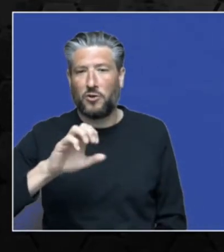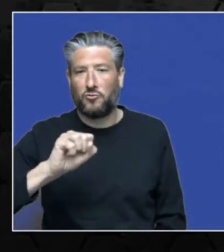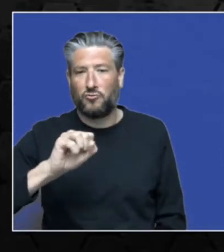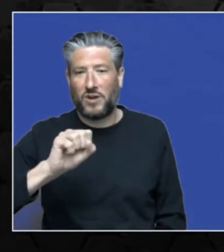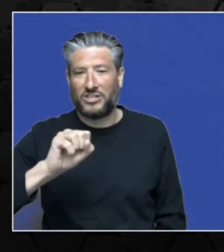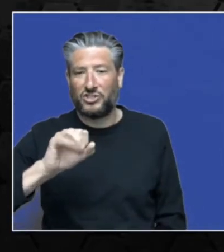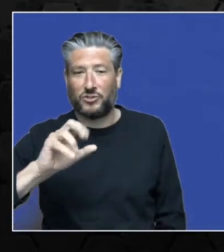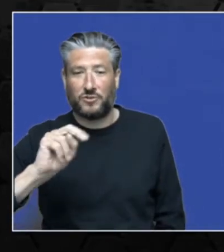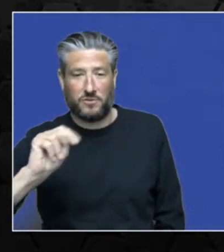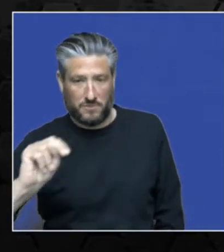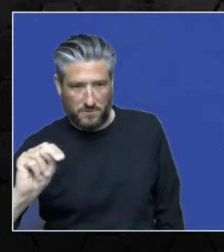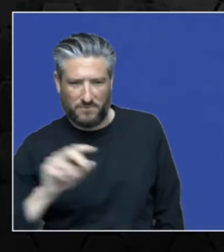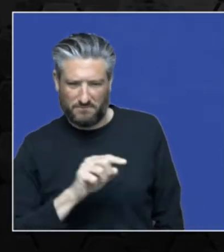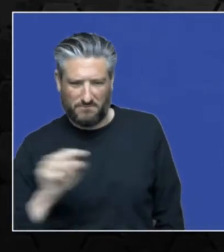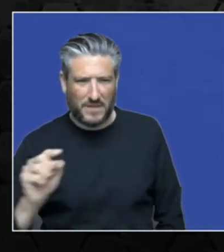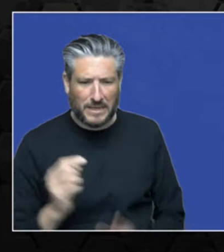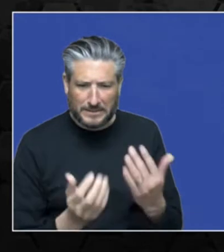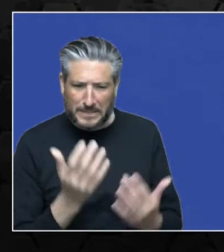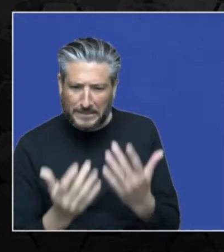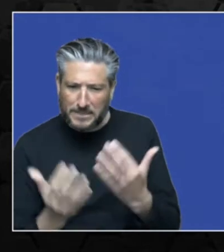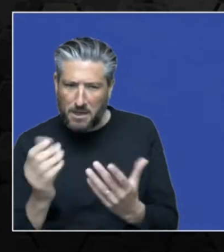answer. So if I'm talking about like,